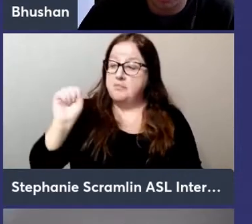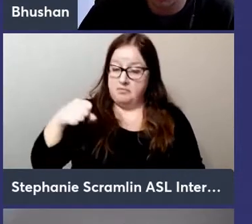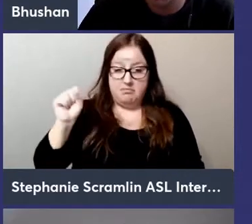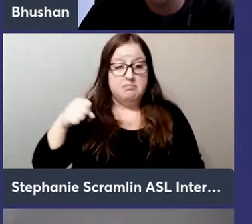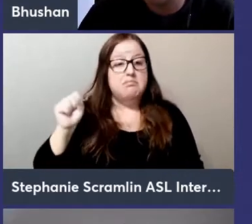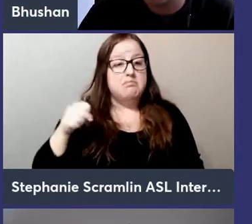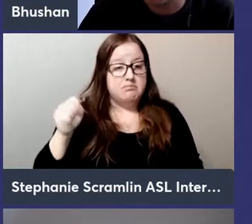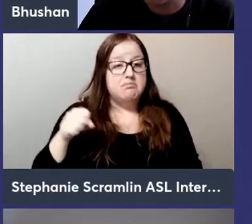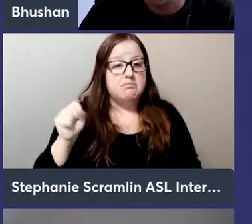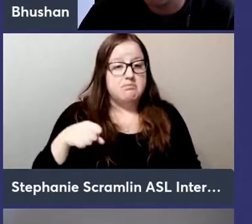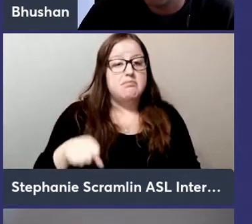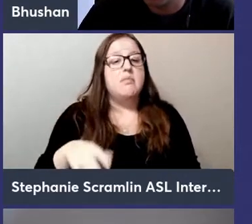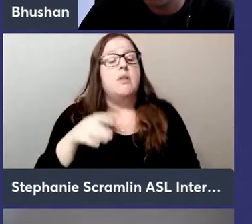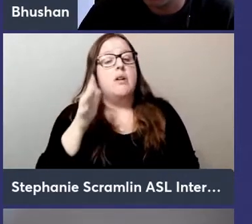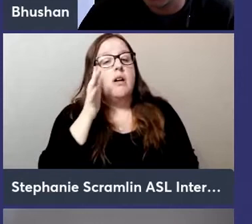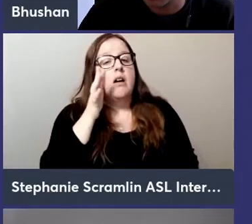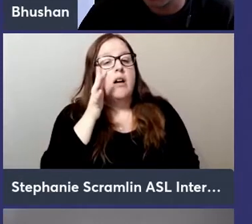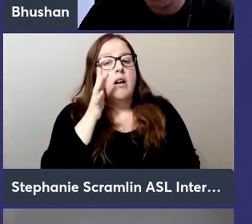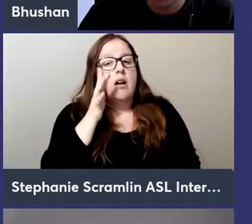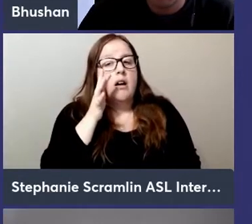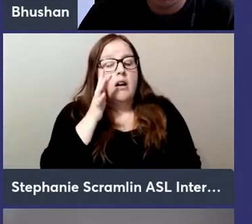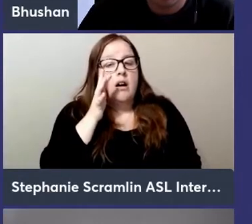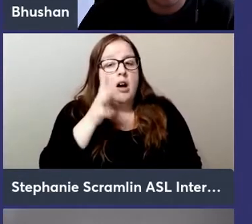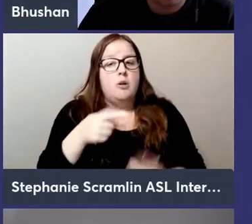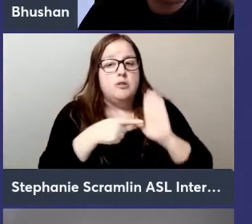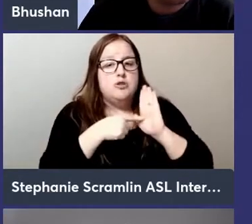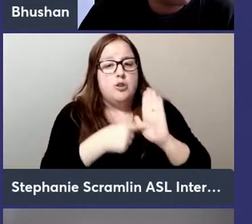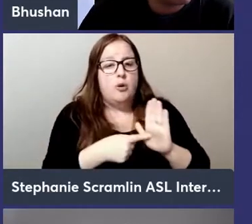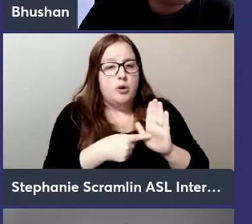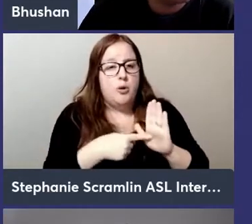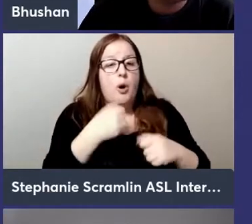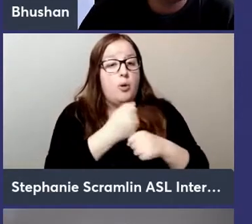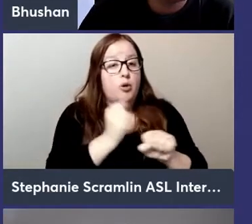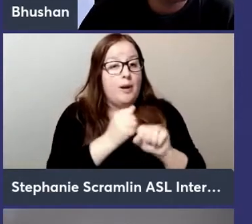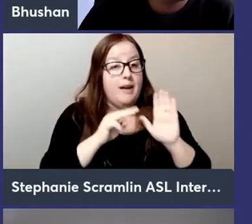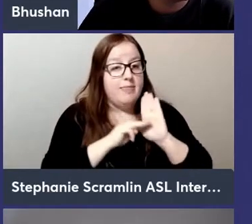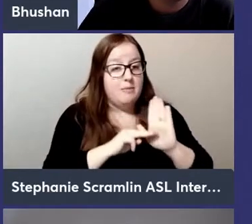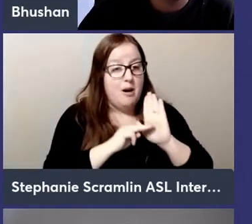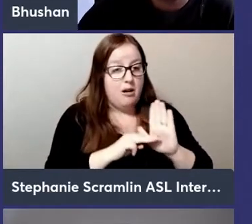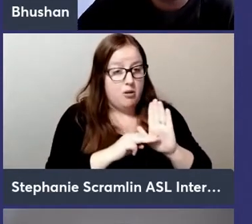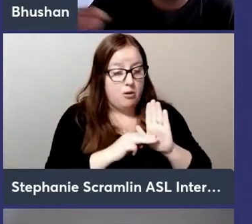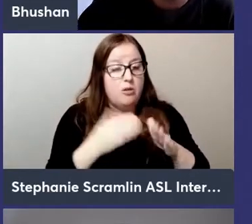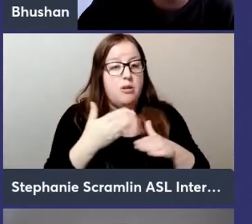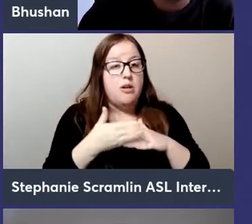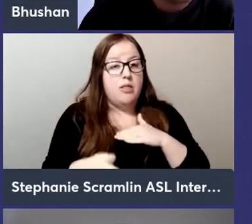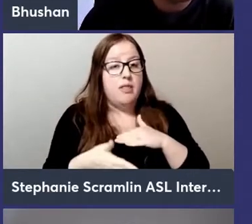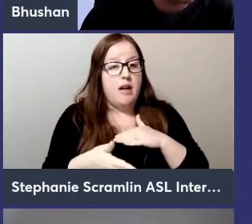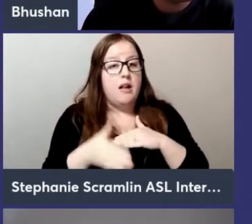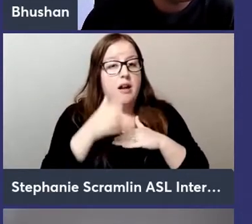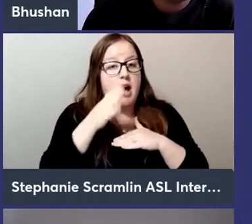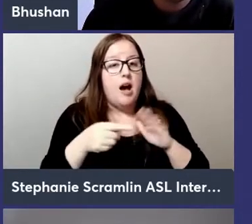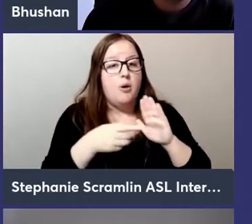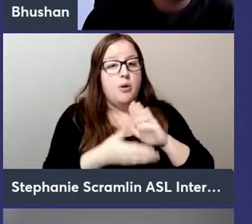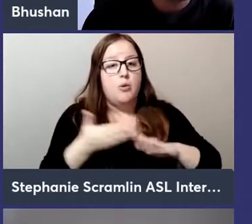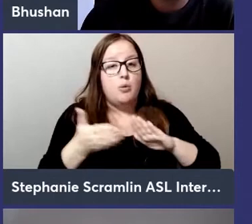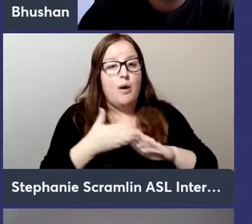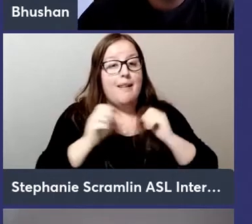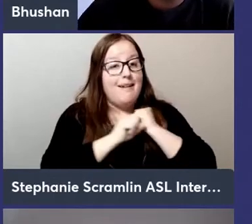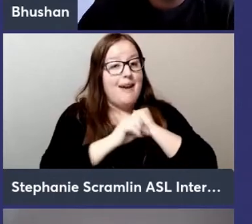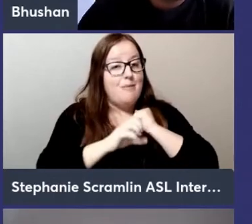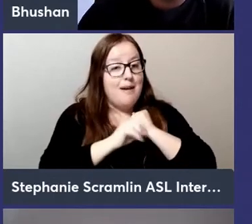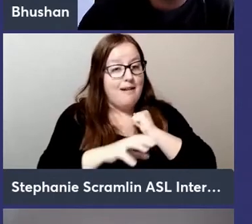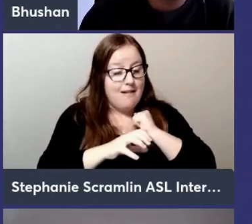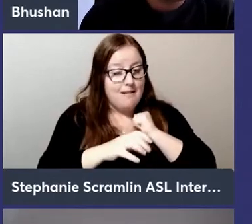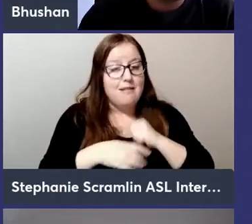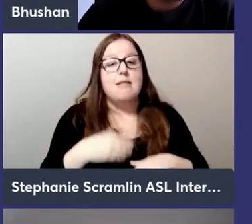me just go over let me just create the model, and then I'll run a campaign. And then as soon as